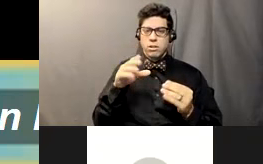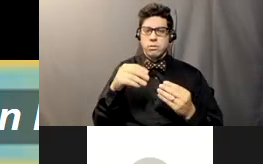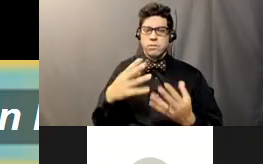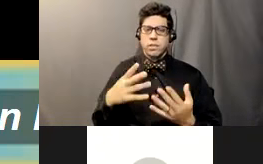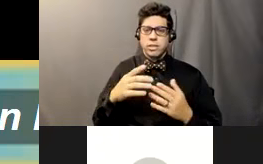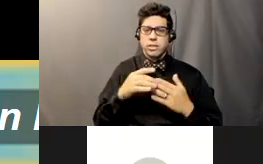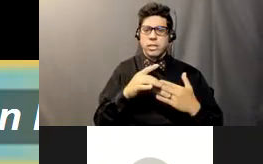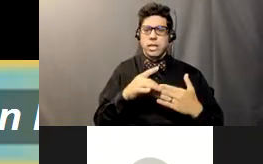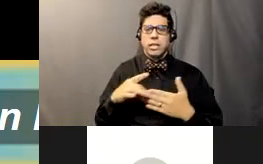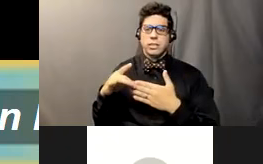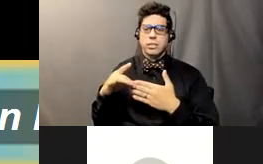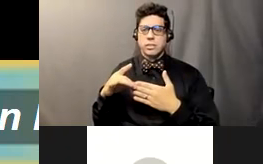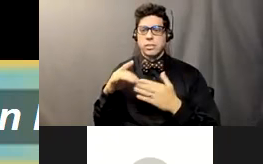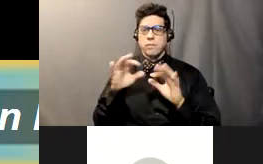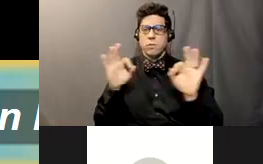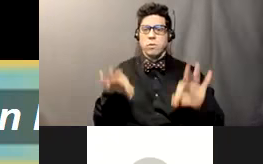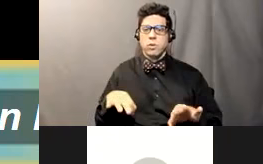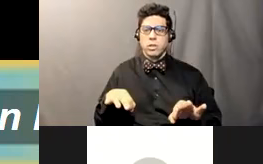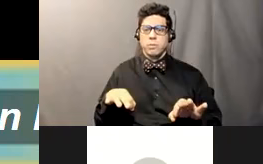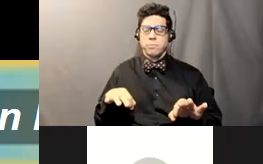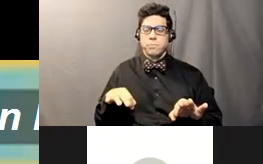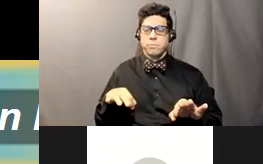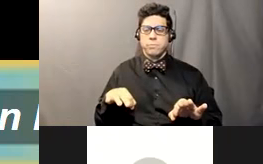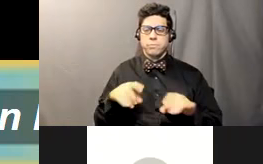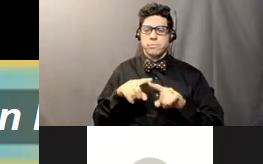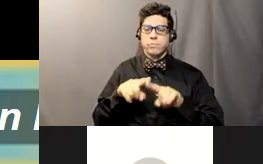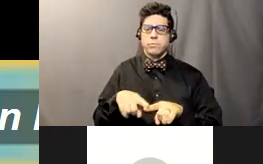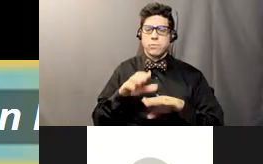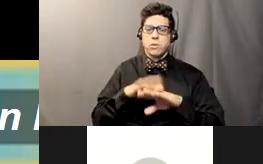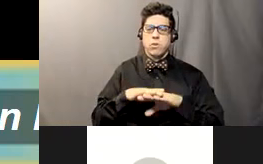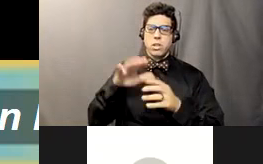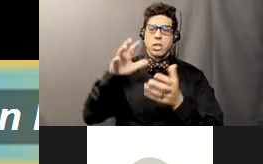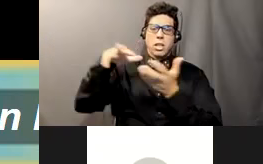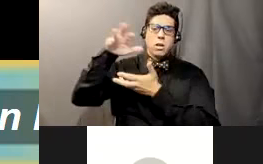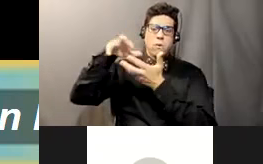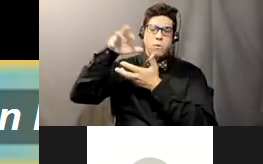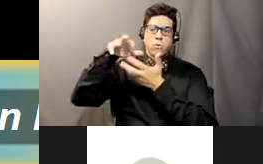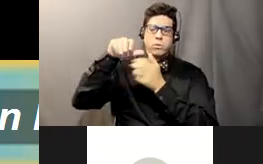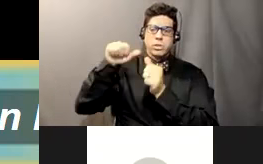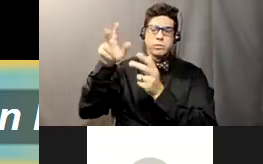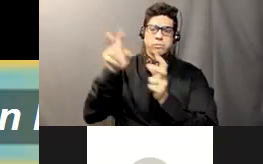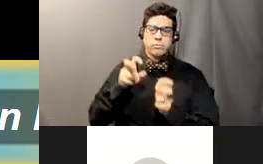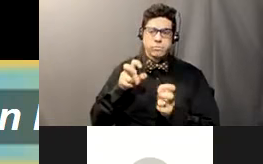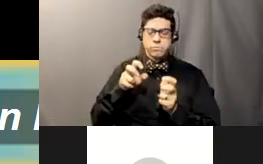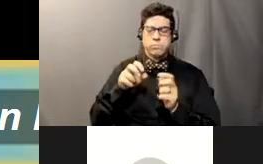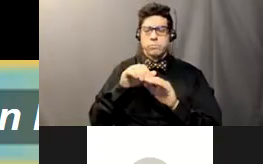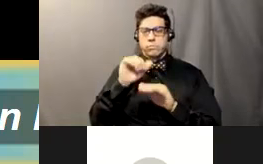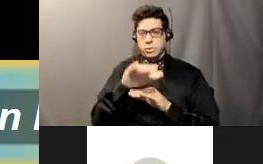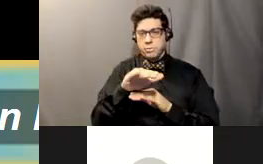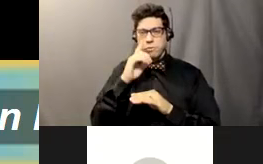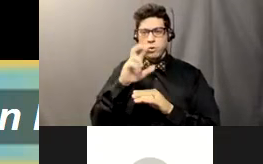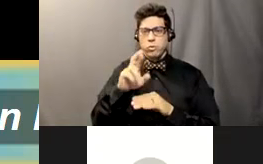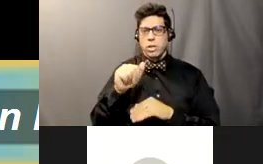guidance form. It'll be a cloud-based form that you could submit to get rapid guidance. So we'll be